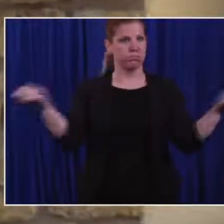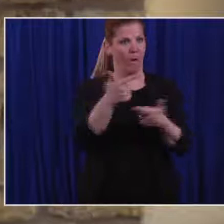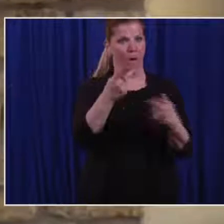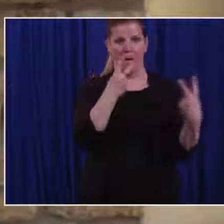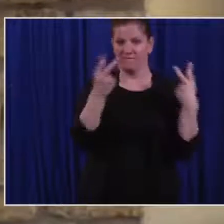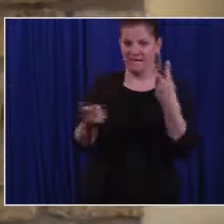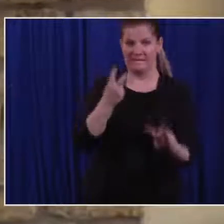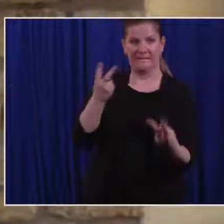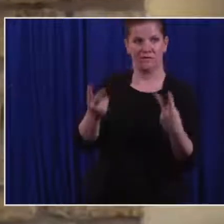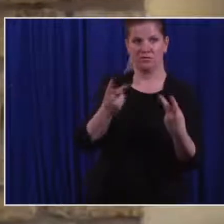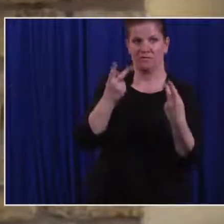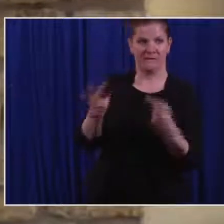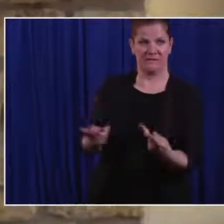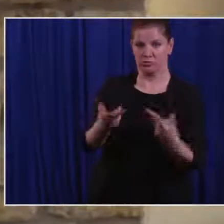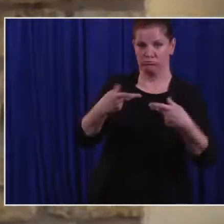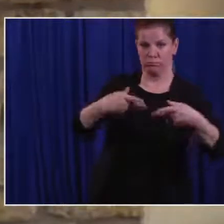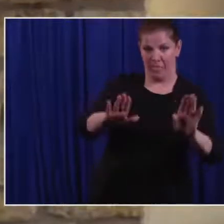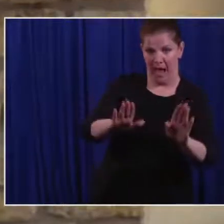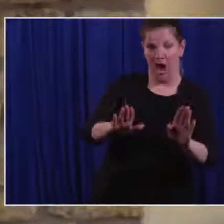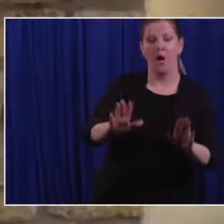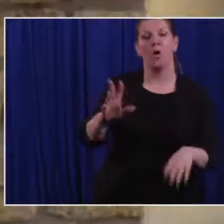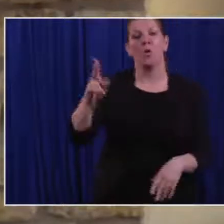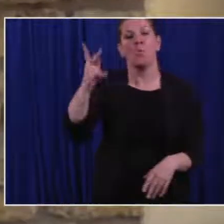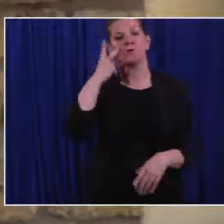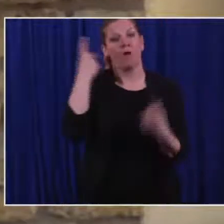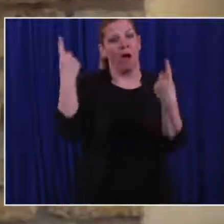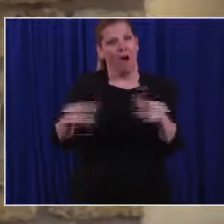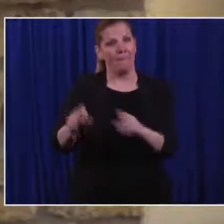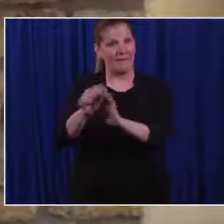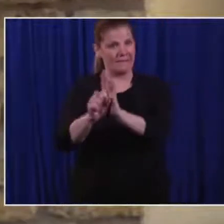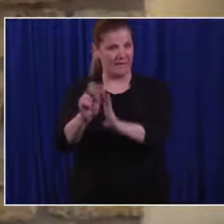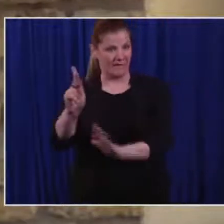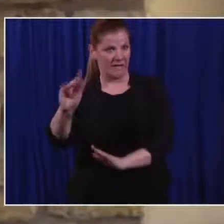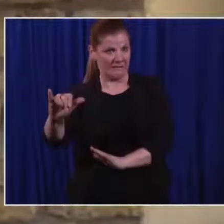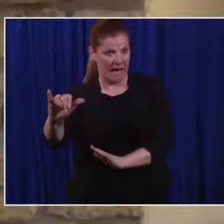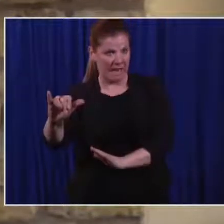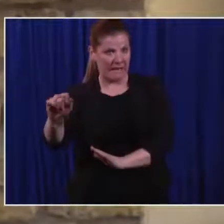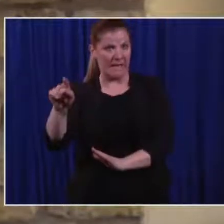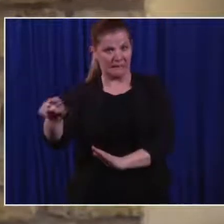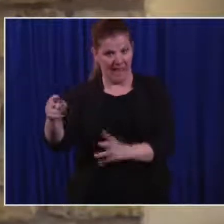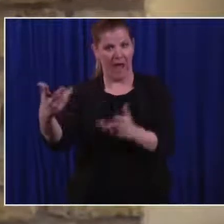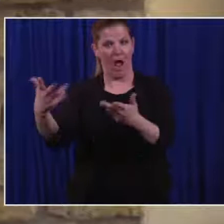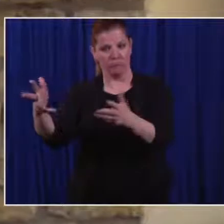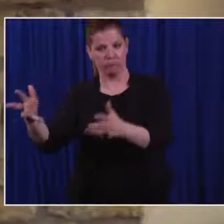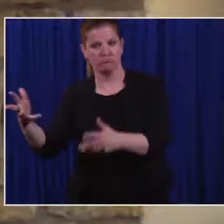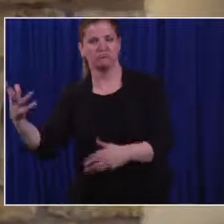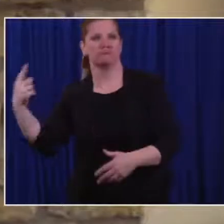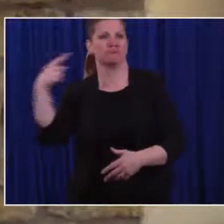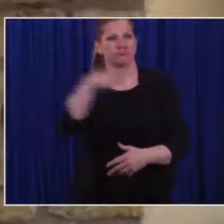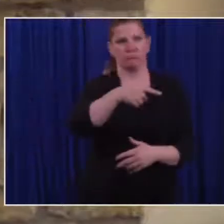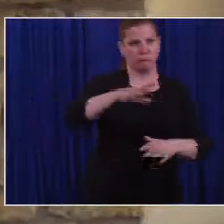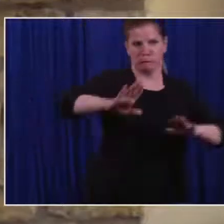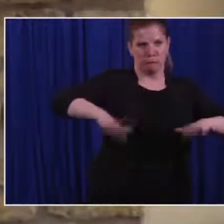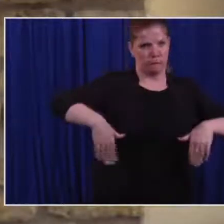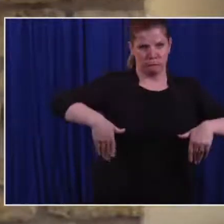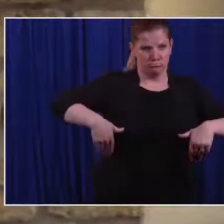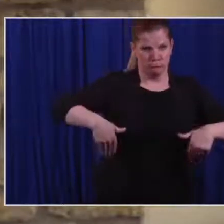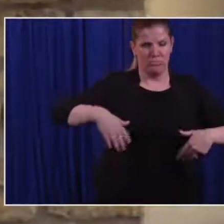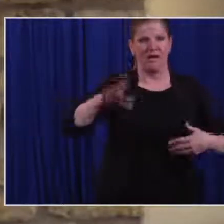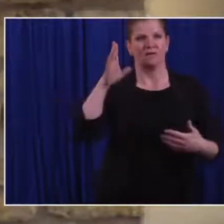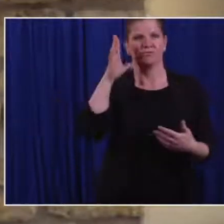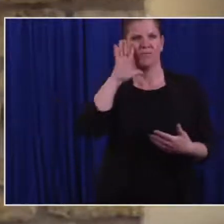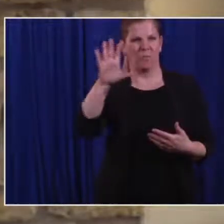beyond the CMS guidelines. You have not. If the residents are fully vaccinated, though, why can we not open fully the visits yet?